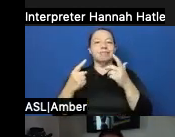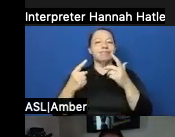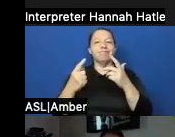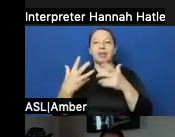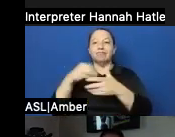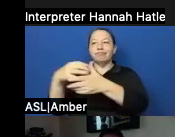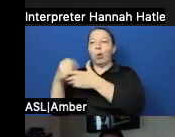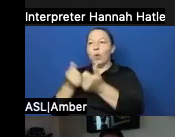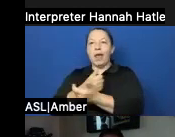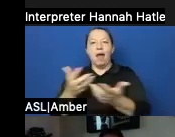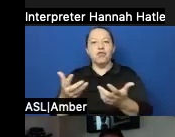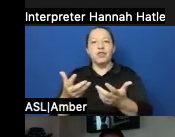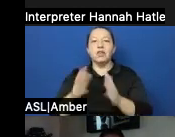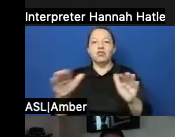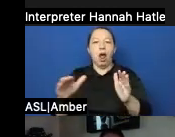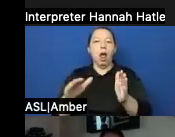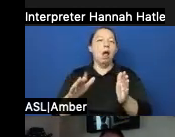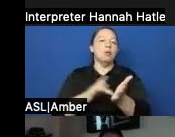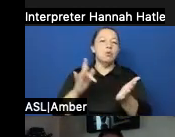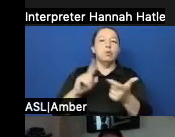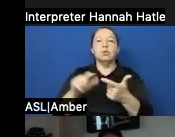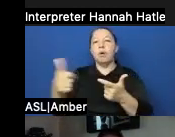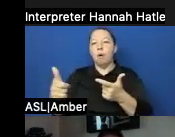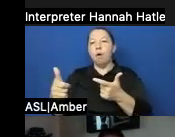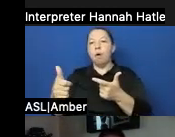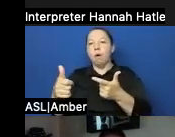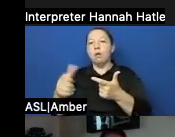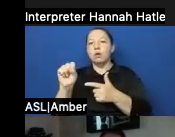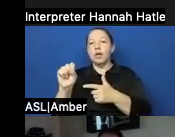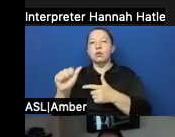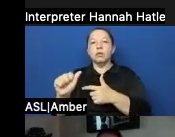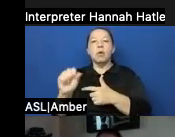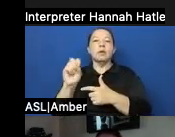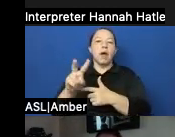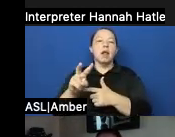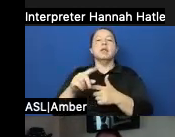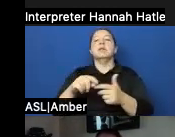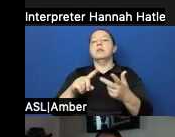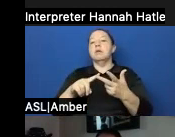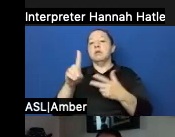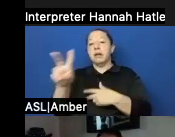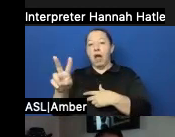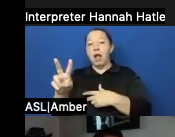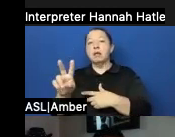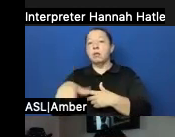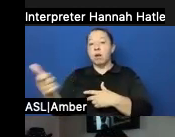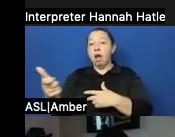abuse, other acts of sexual violence, and domestic violence. What else does it intersect? Oh